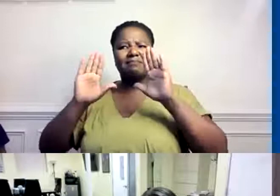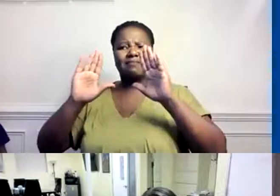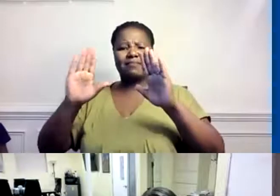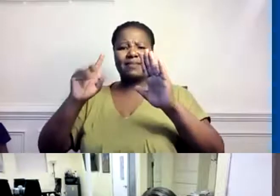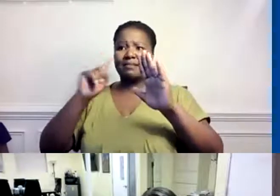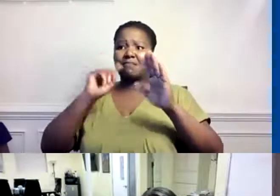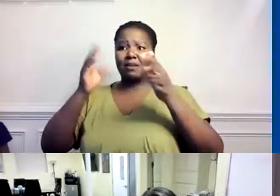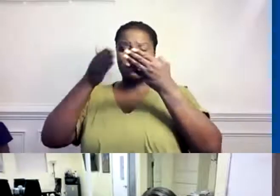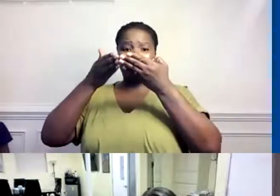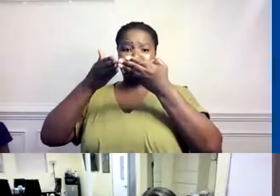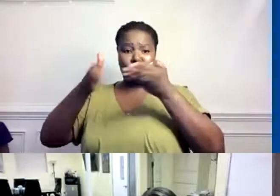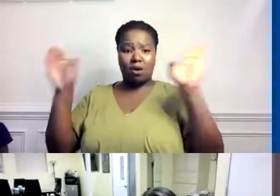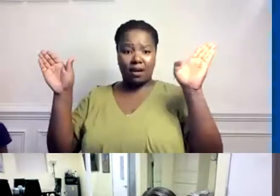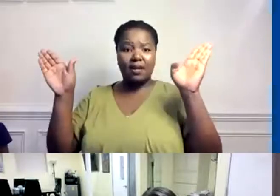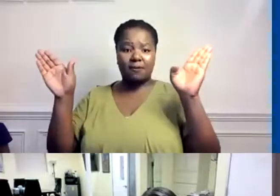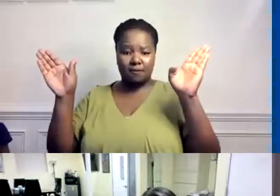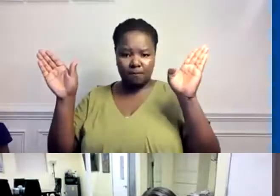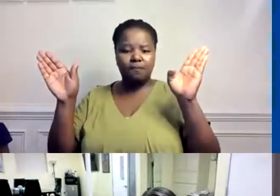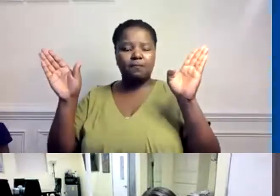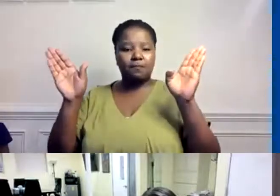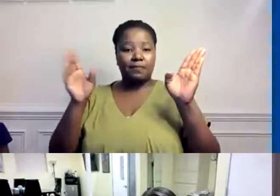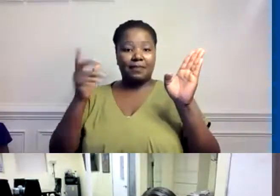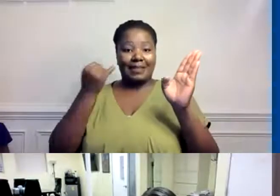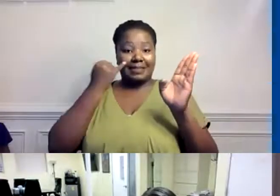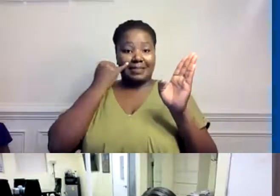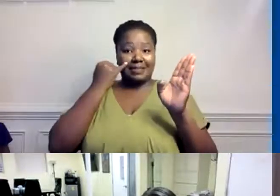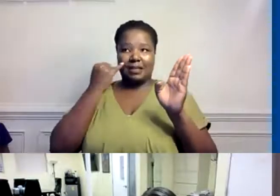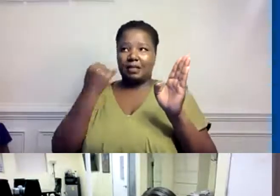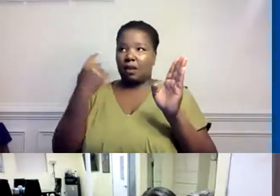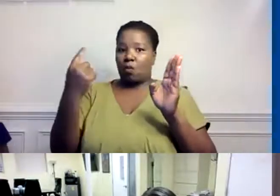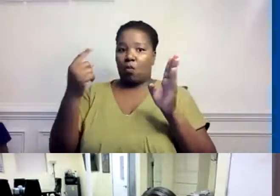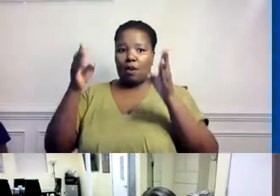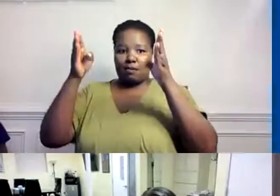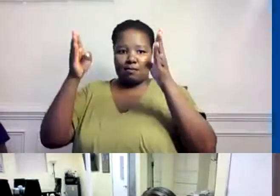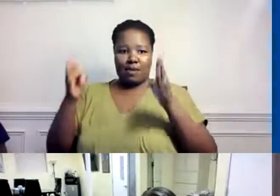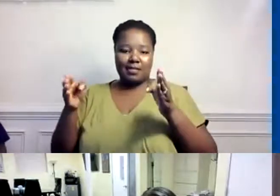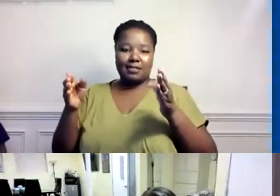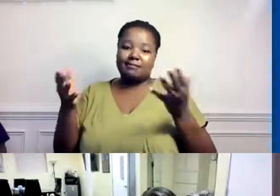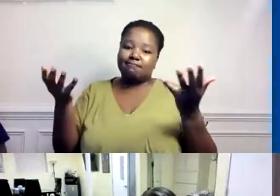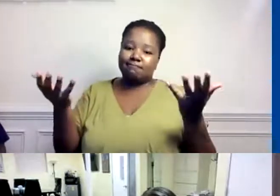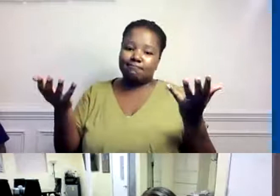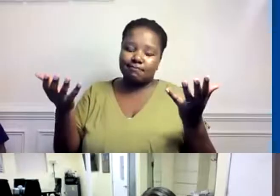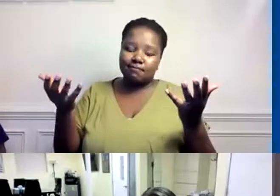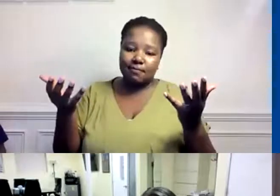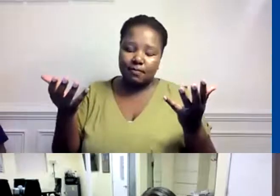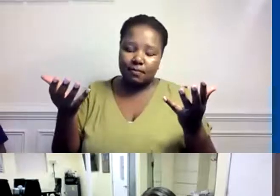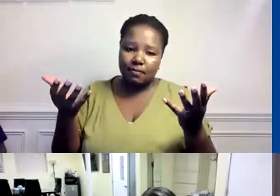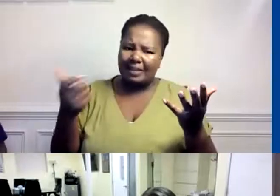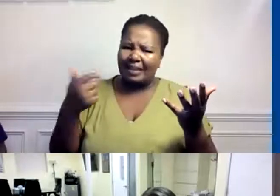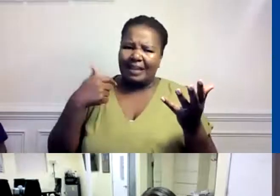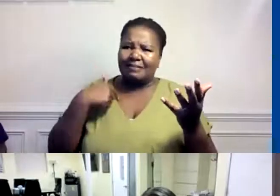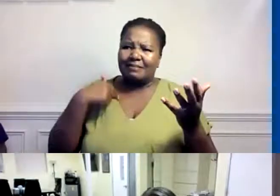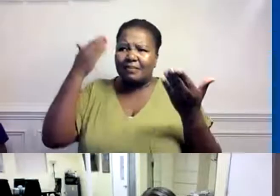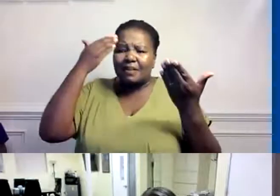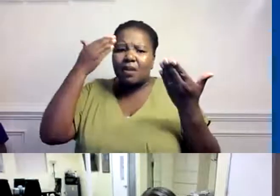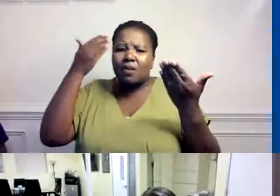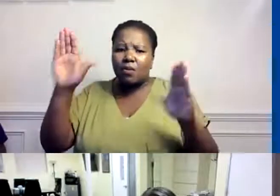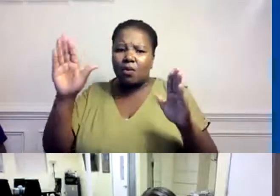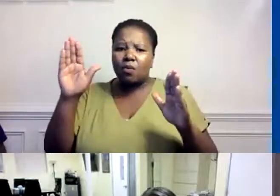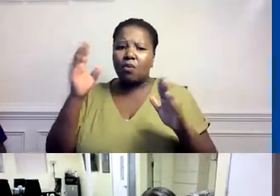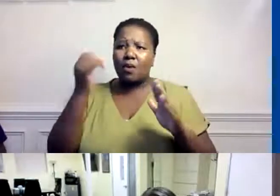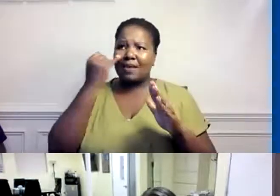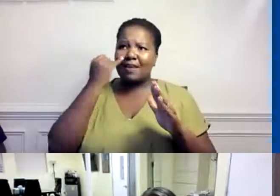sort of broadly, then that gives one pause in terms of whether they should get the vaccine or not. But I don't think there was a